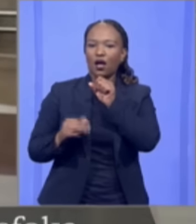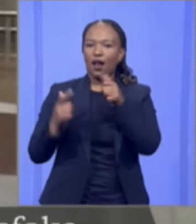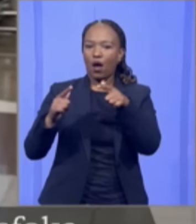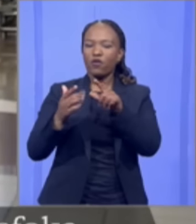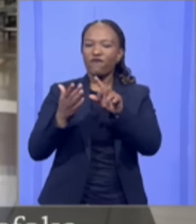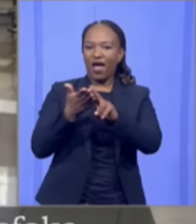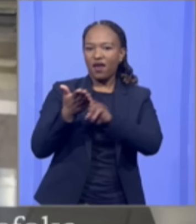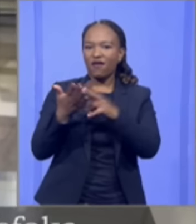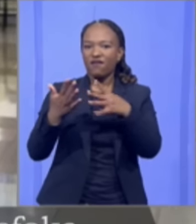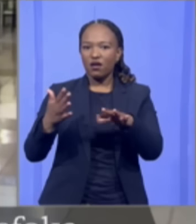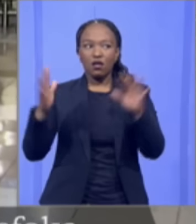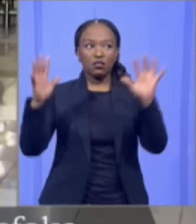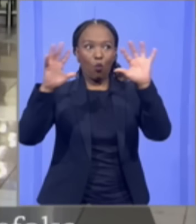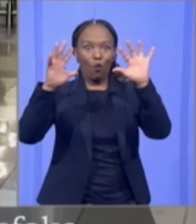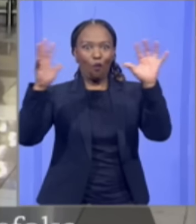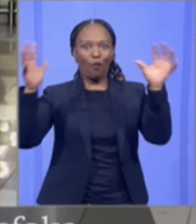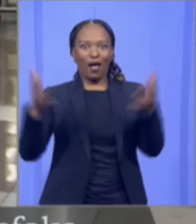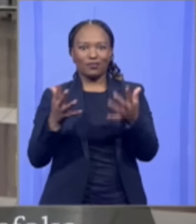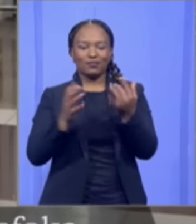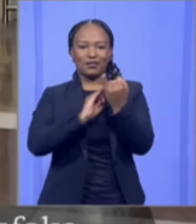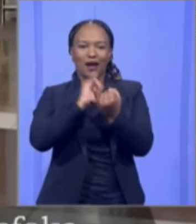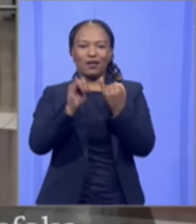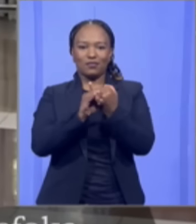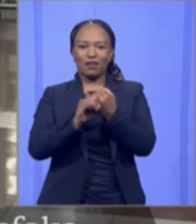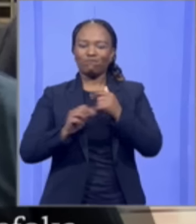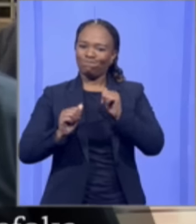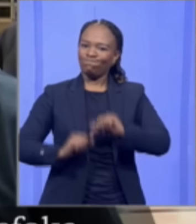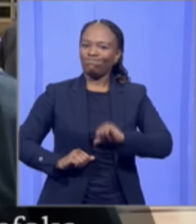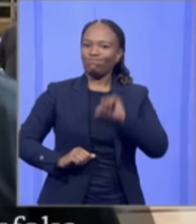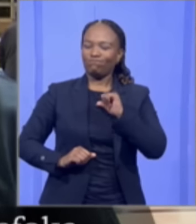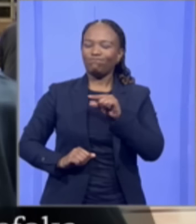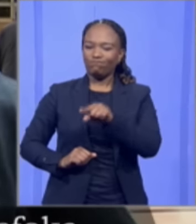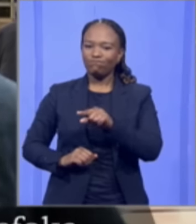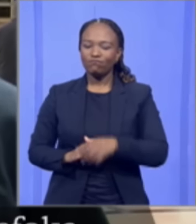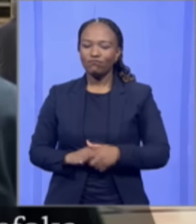a boditšhabatšhaba. I'm very much happy for